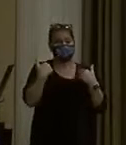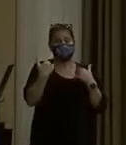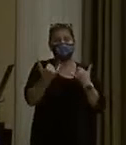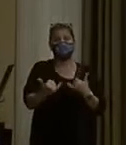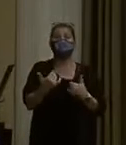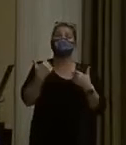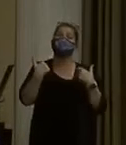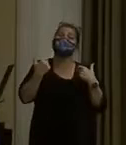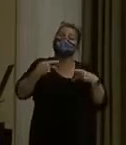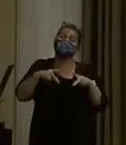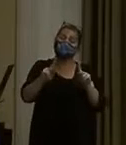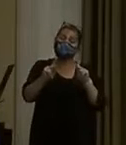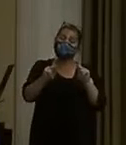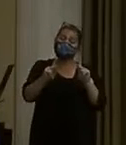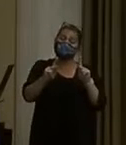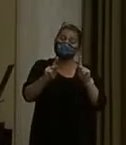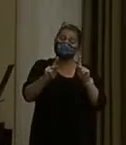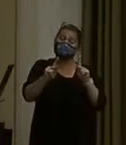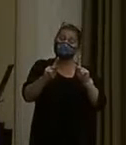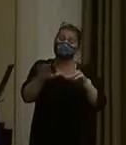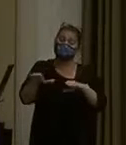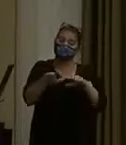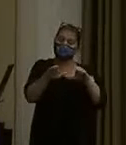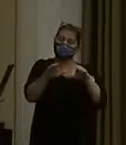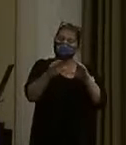an opportunity to act right now.